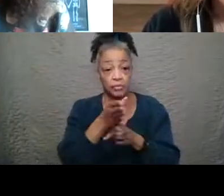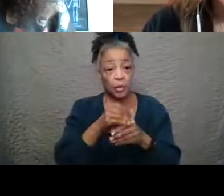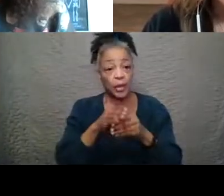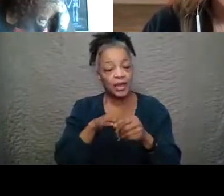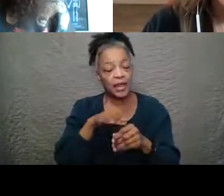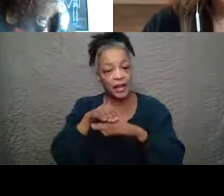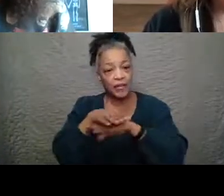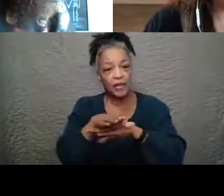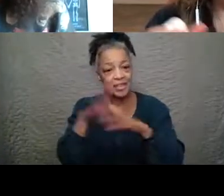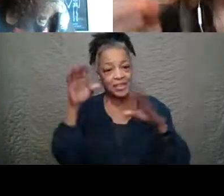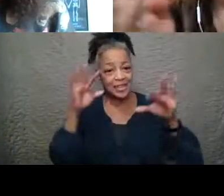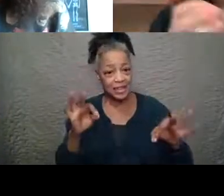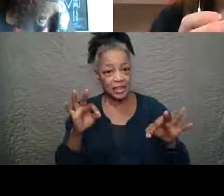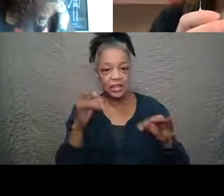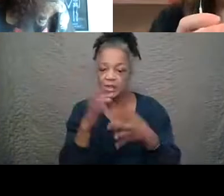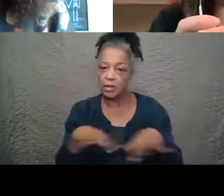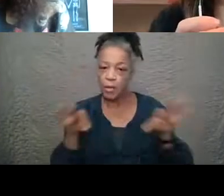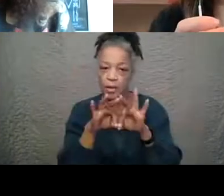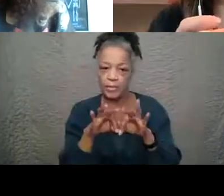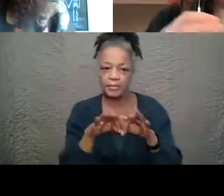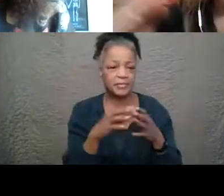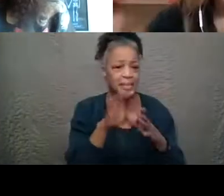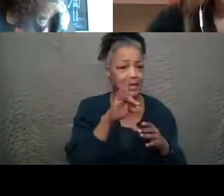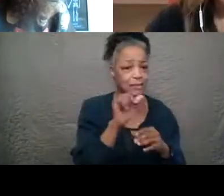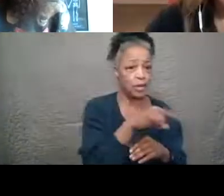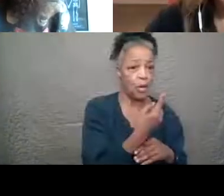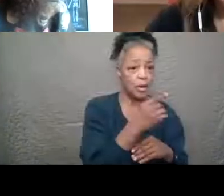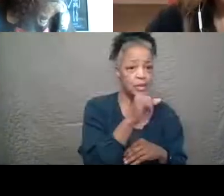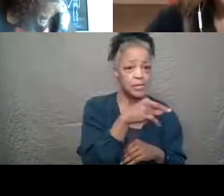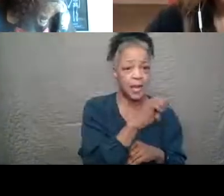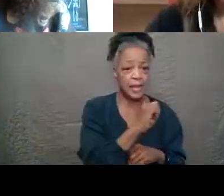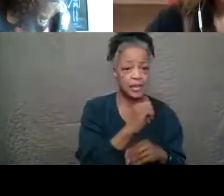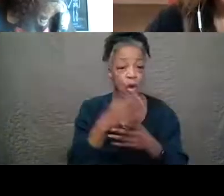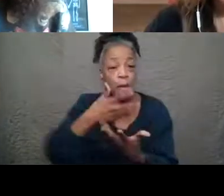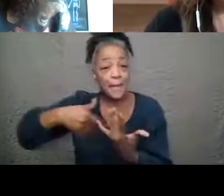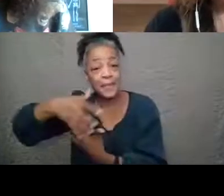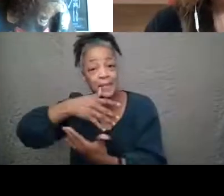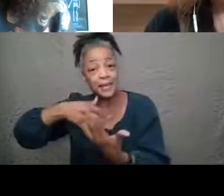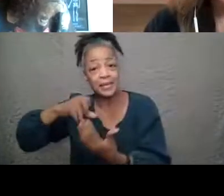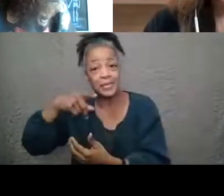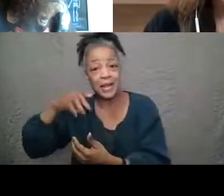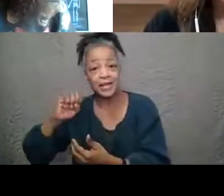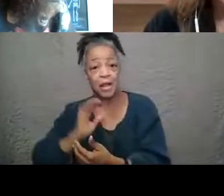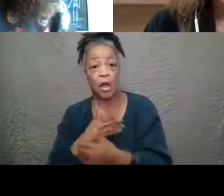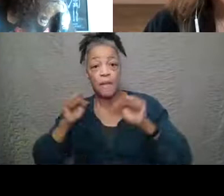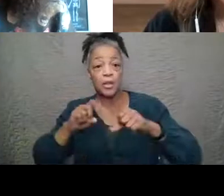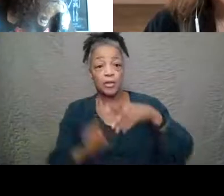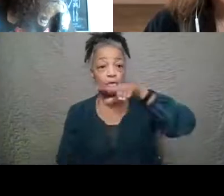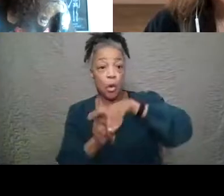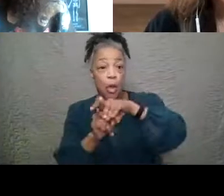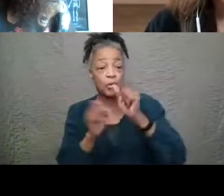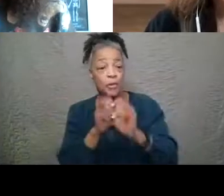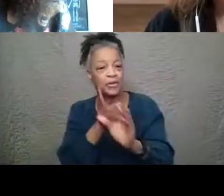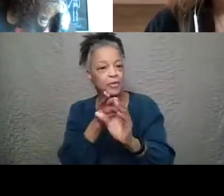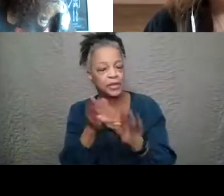decisions that are getting made, whether they're in disability only spaces or in kind of mixed spaces, our ability to show up and participate is really